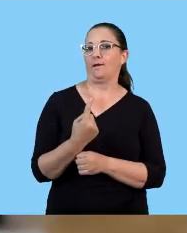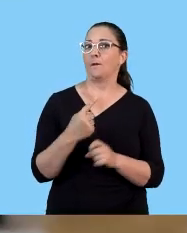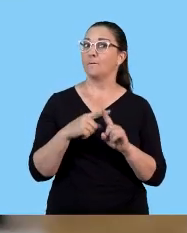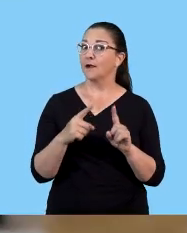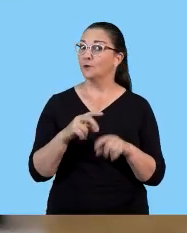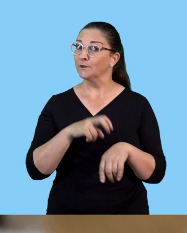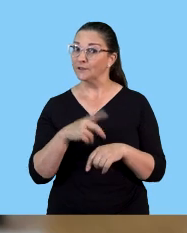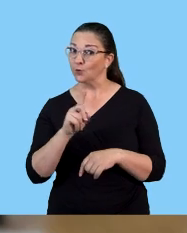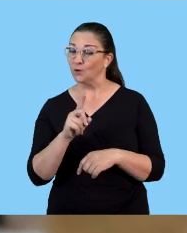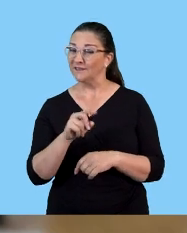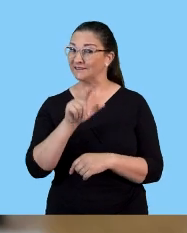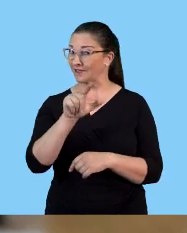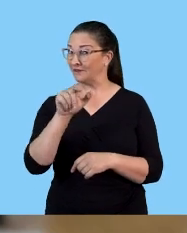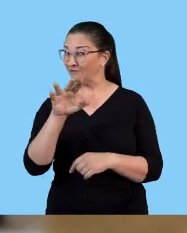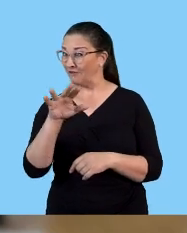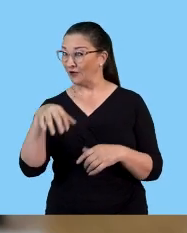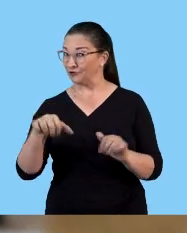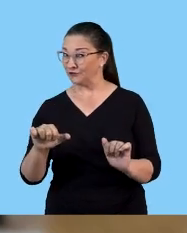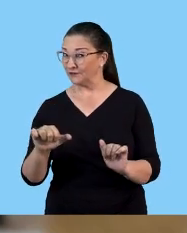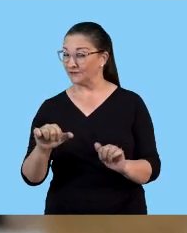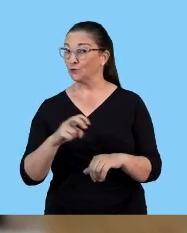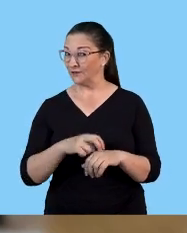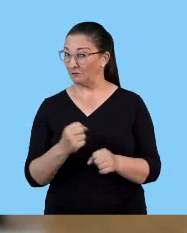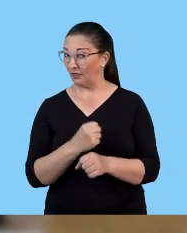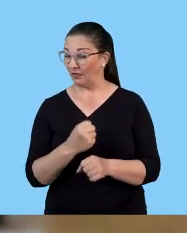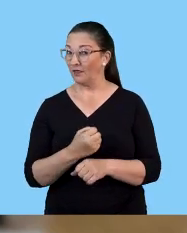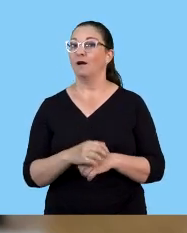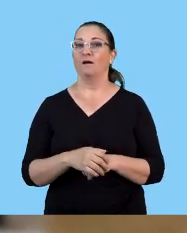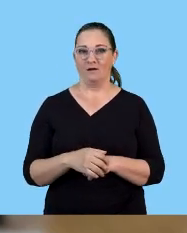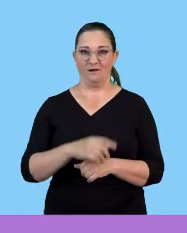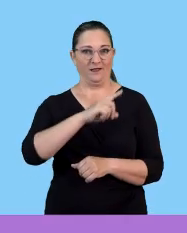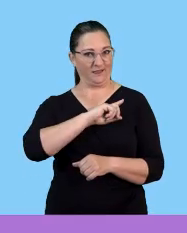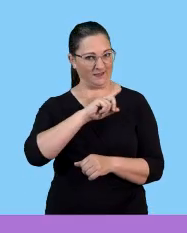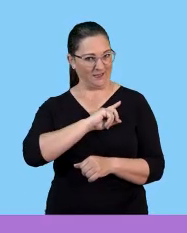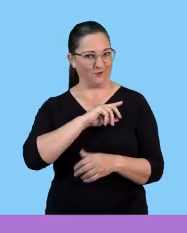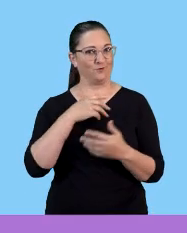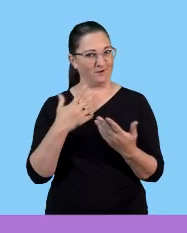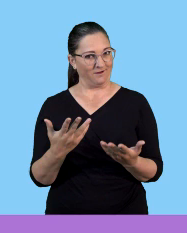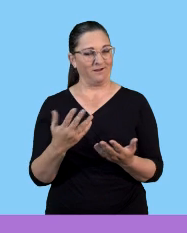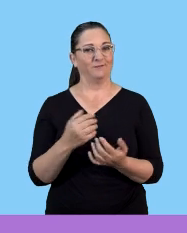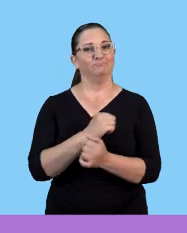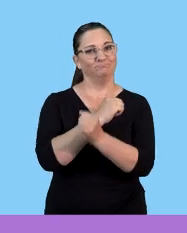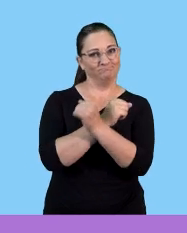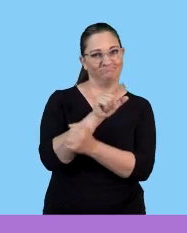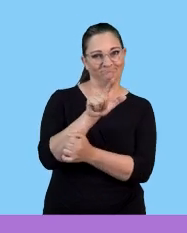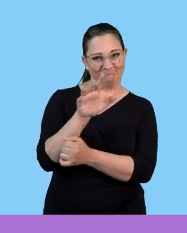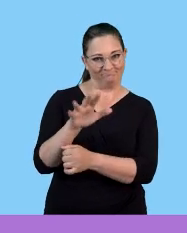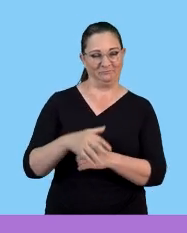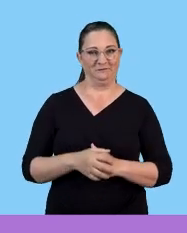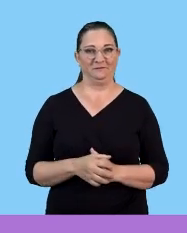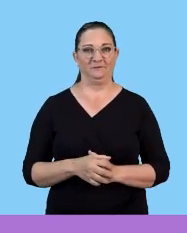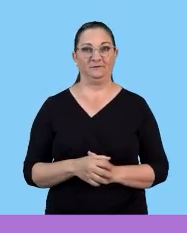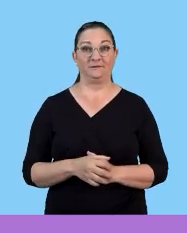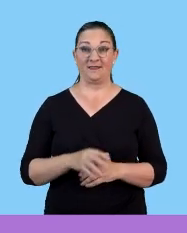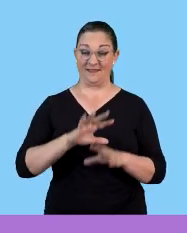how many chairs are we making? We're assembling 75 office chairs. So that's why I times it by 75.